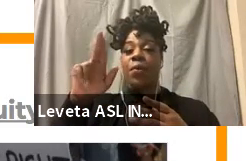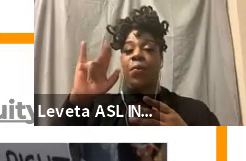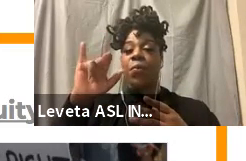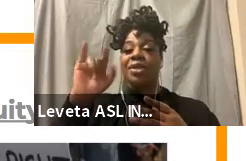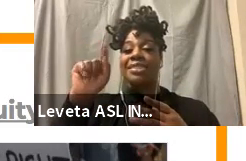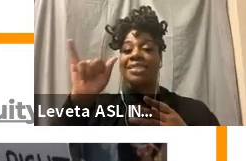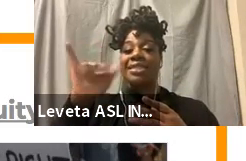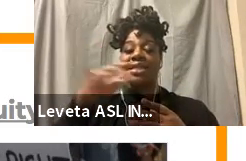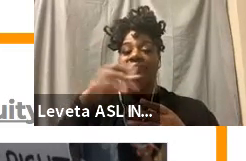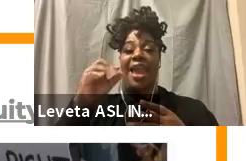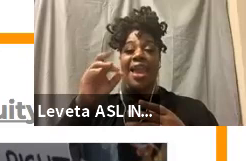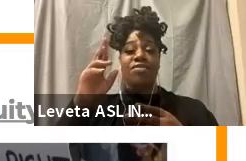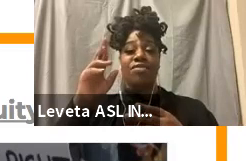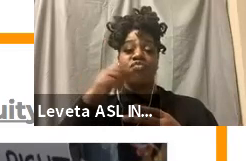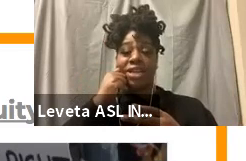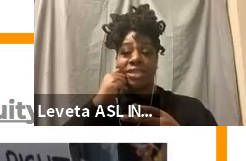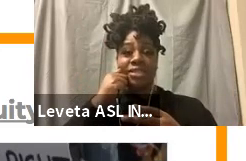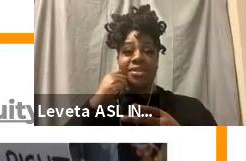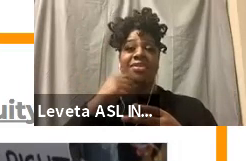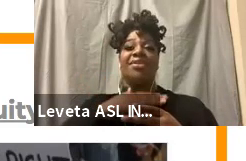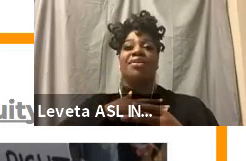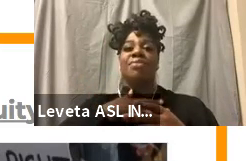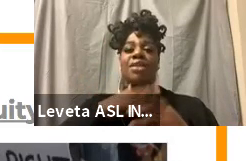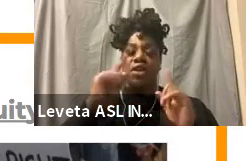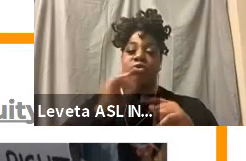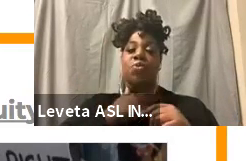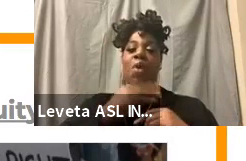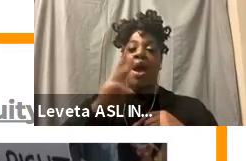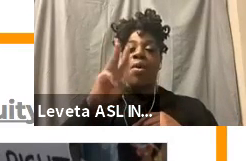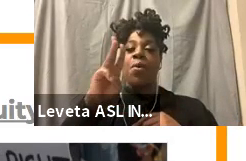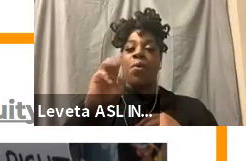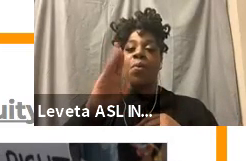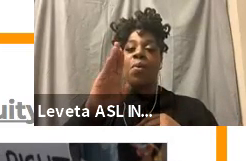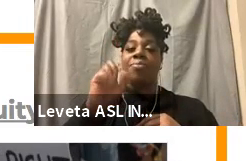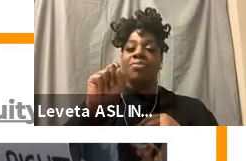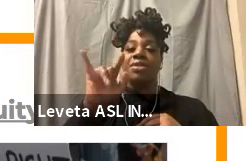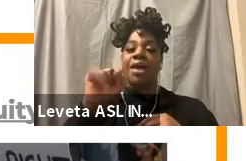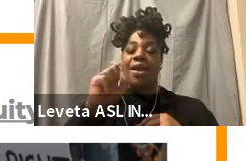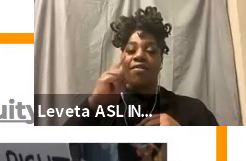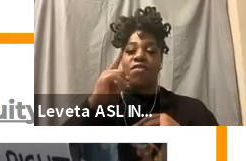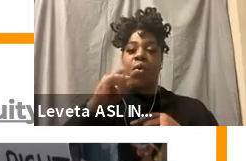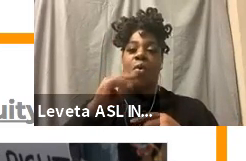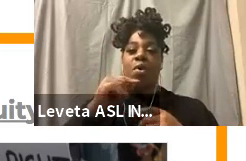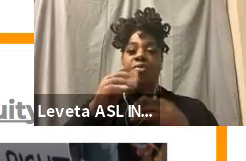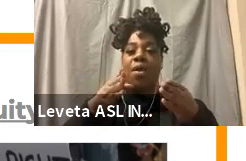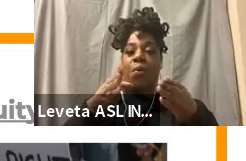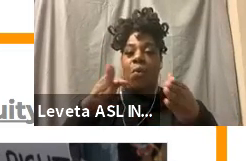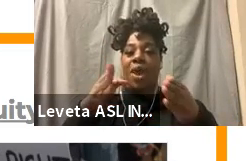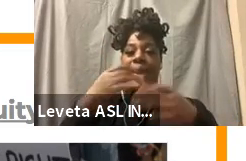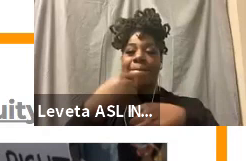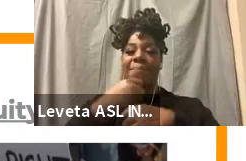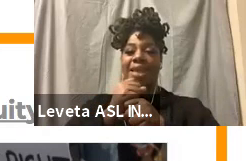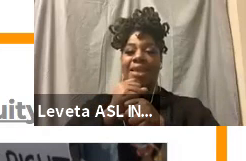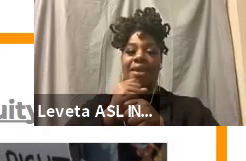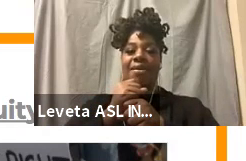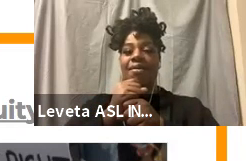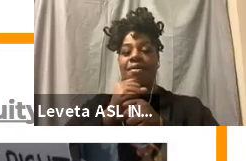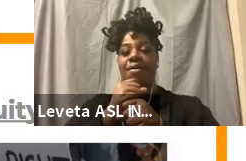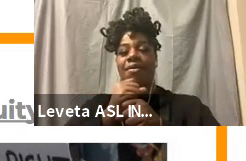go to our Waymaking special website to get this information that's there. And then